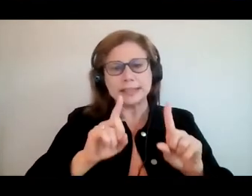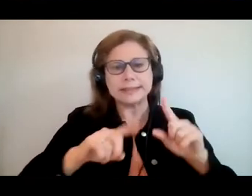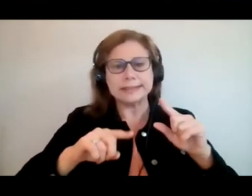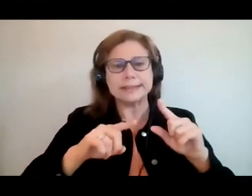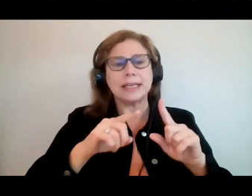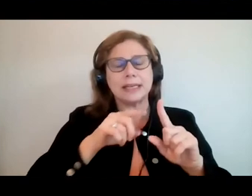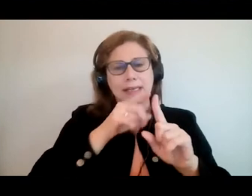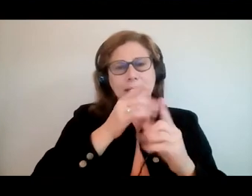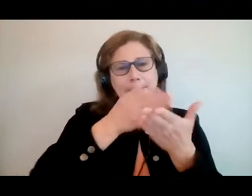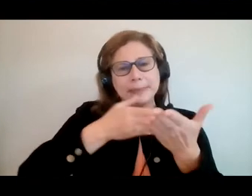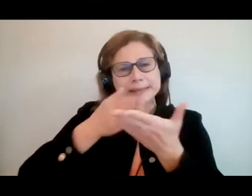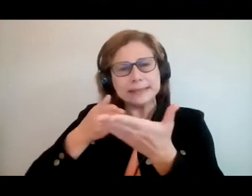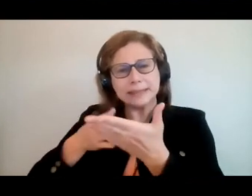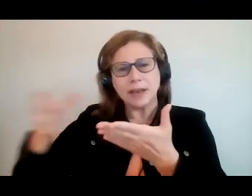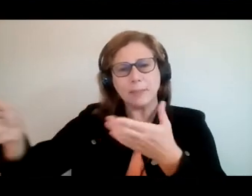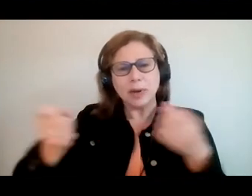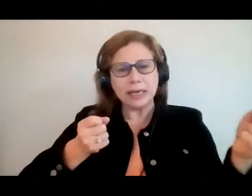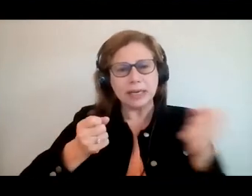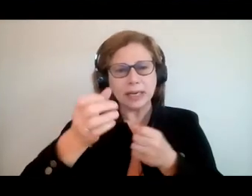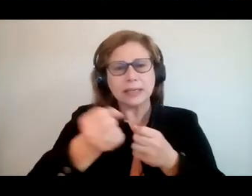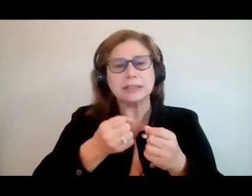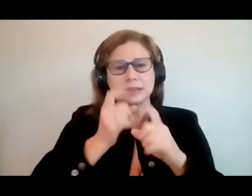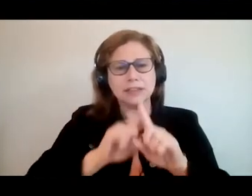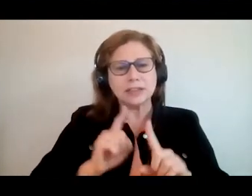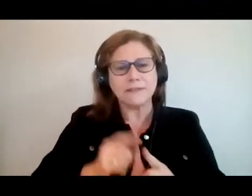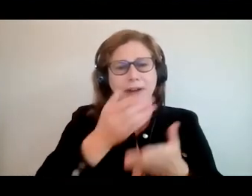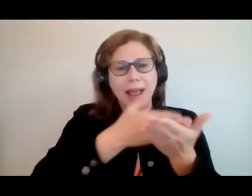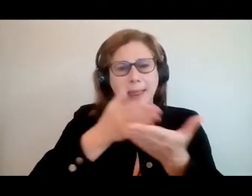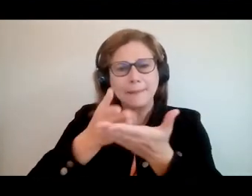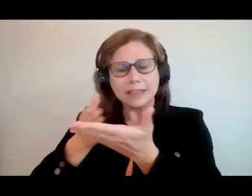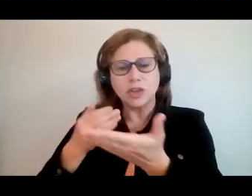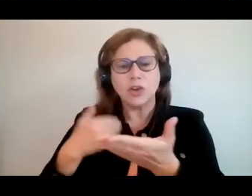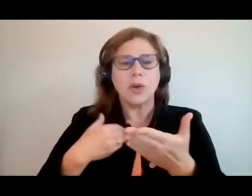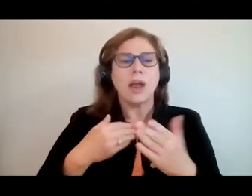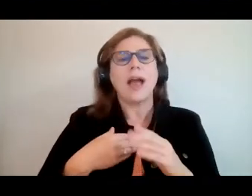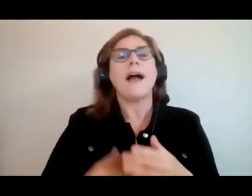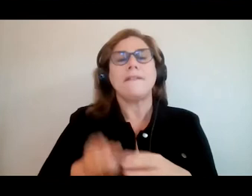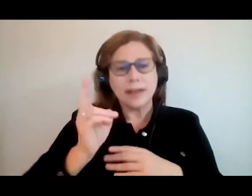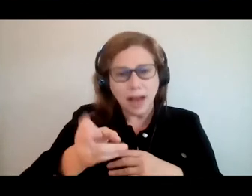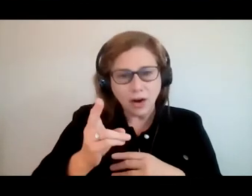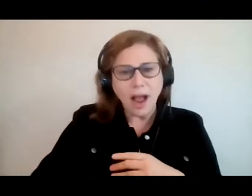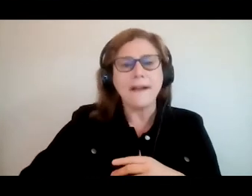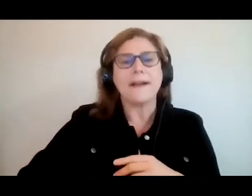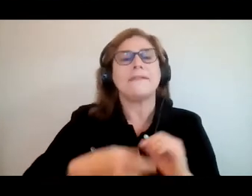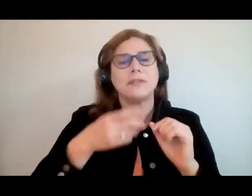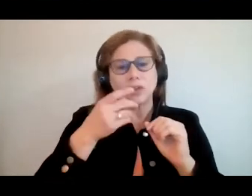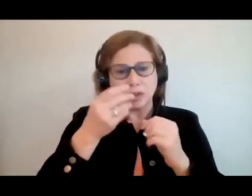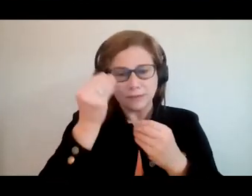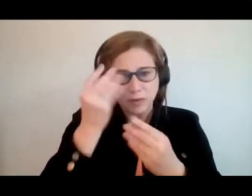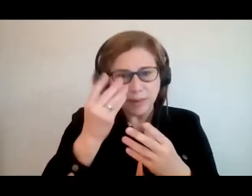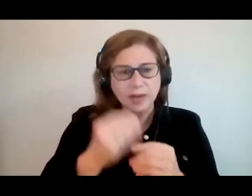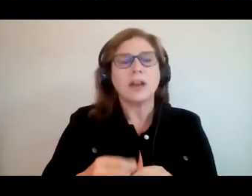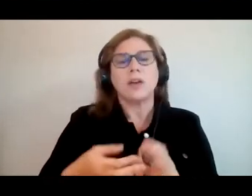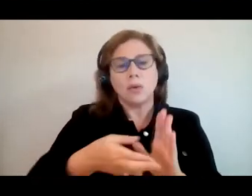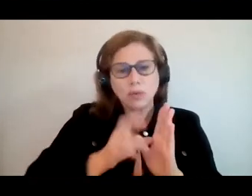by bringing in all these different elements. So you've got, you know, archival material, you've got interviews with a variety of writers, cultural critics,